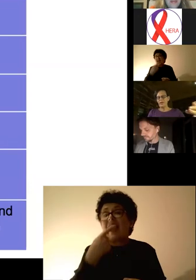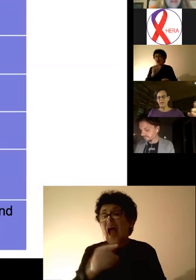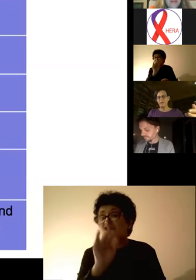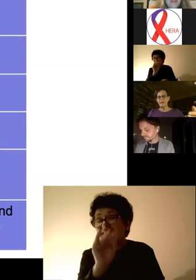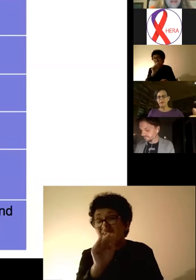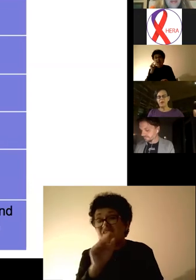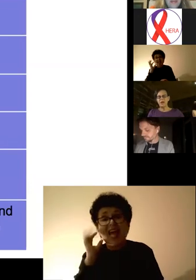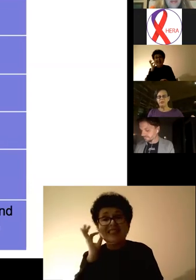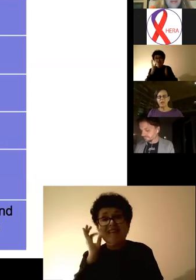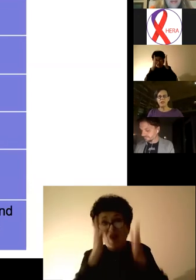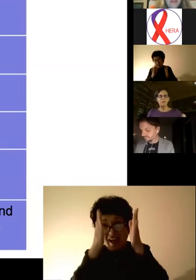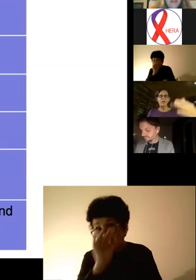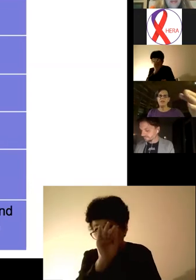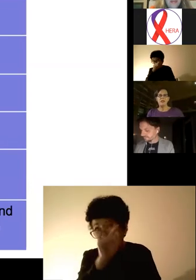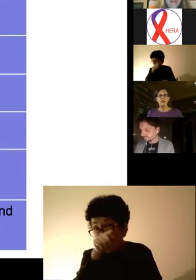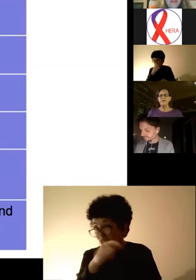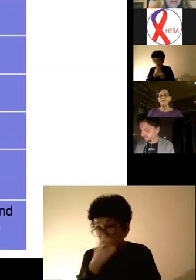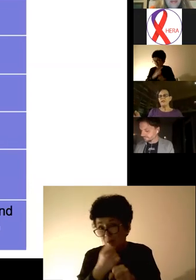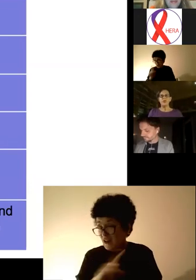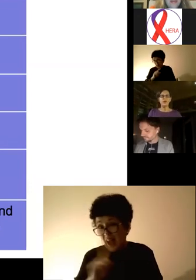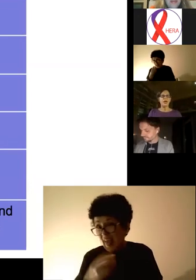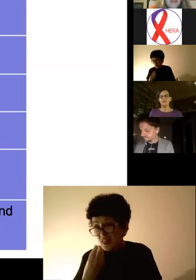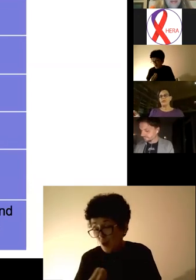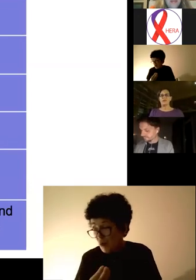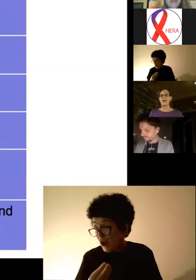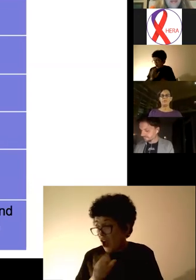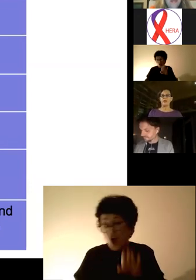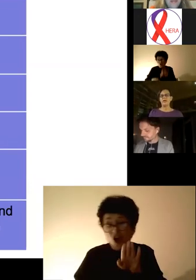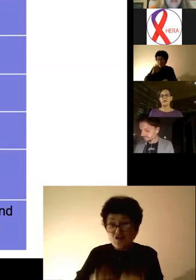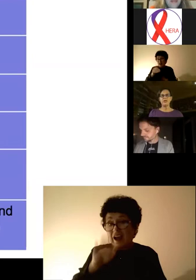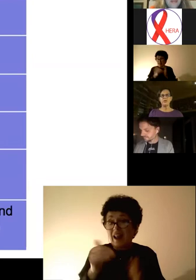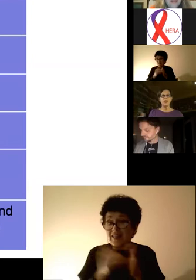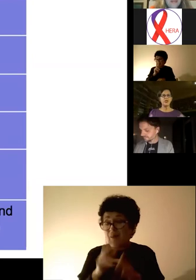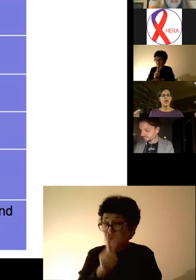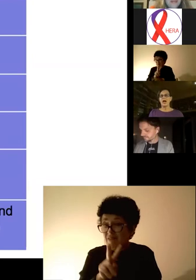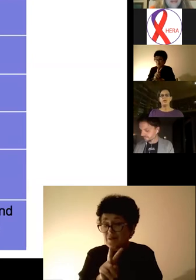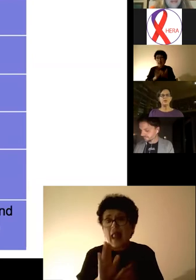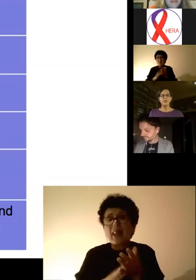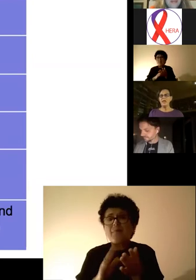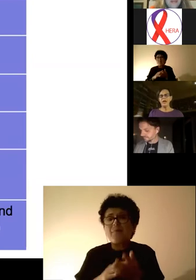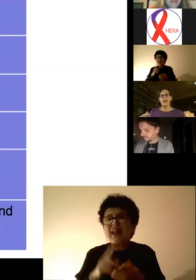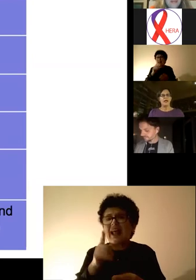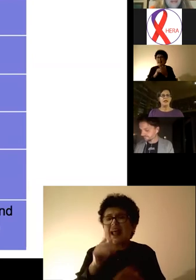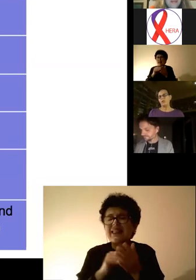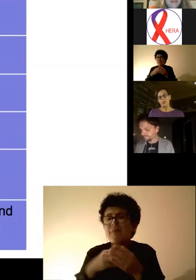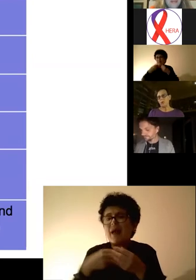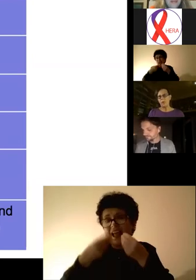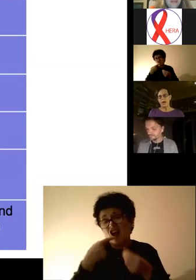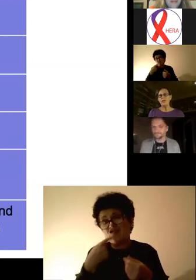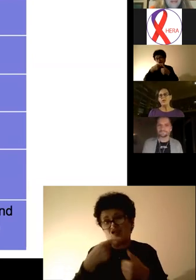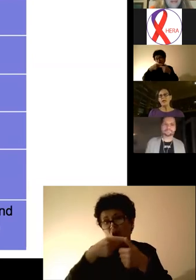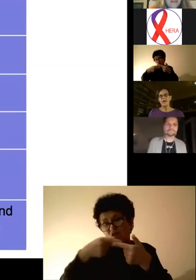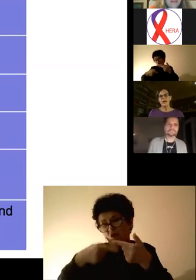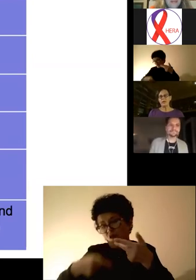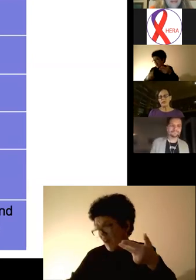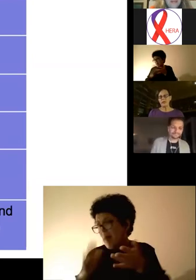the same steps you have to take. But in the green flag, you just have to describe the situation, how you feel, and why